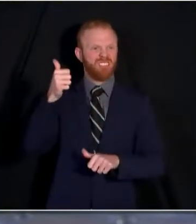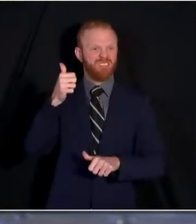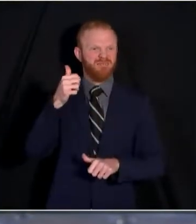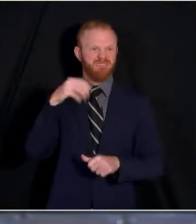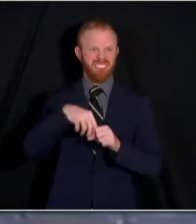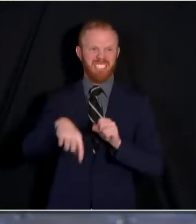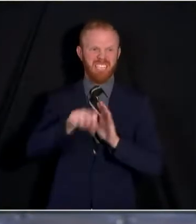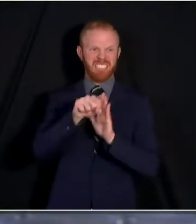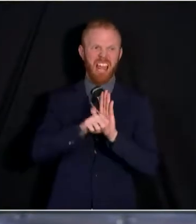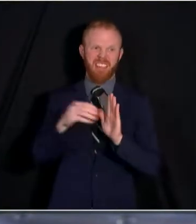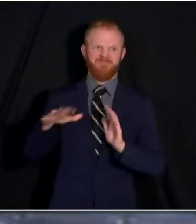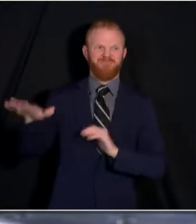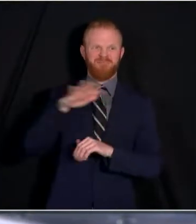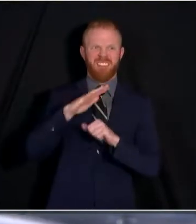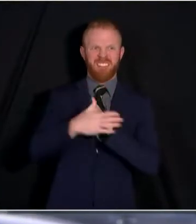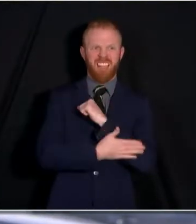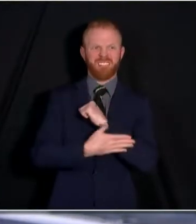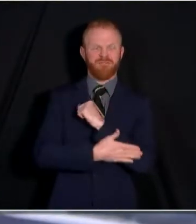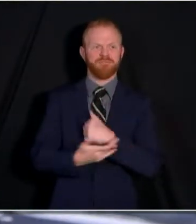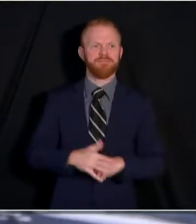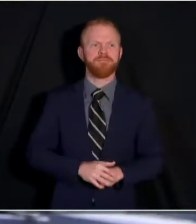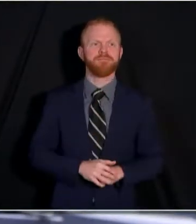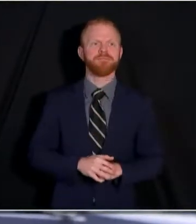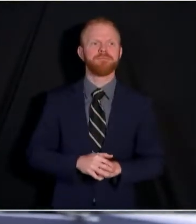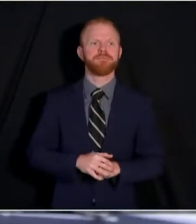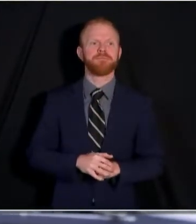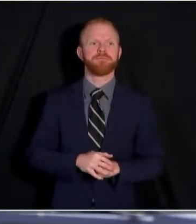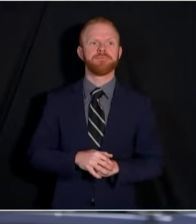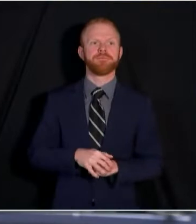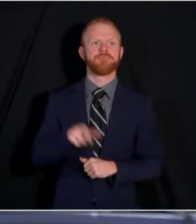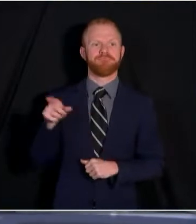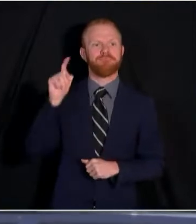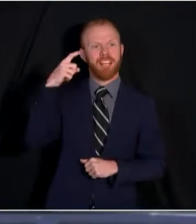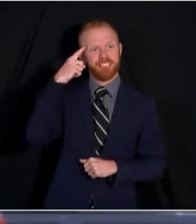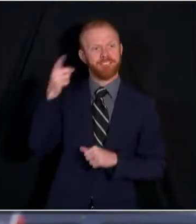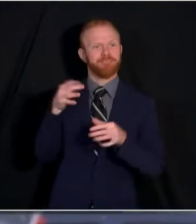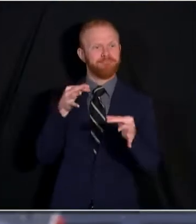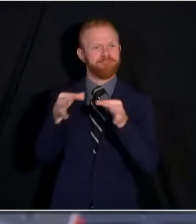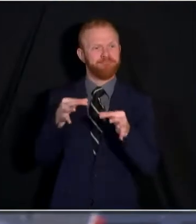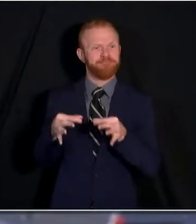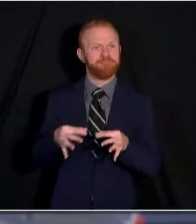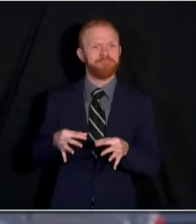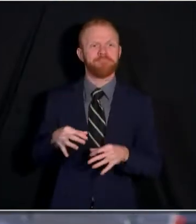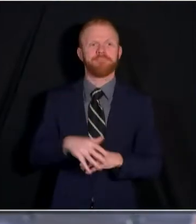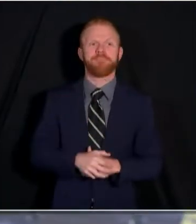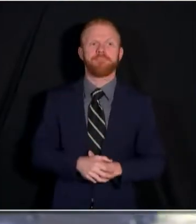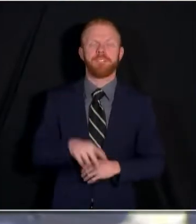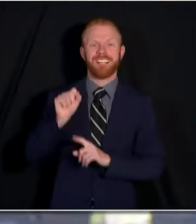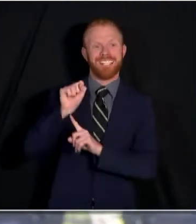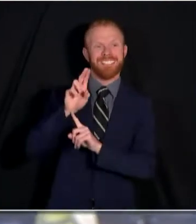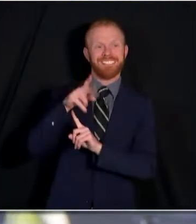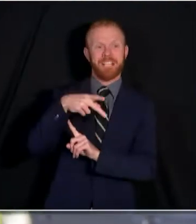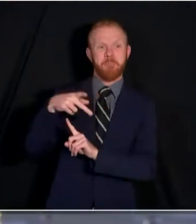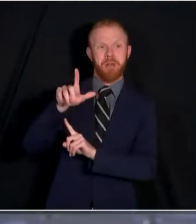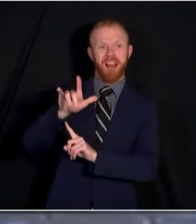that Governor Gavin Newsom just articulated a few moments ago. The supply for the vaccines is separate from that